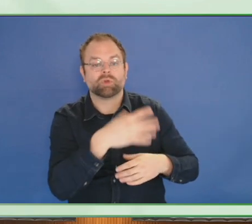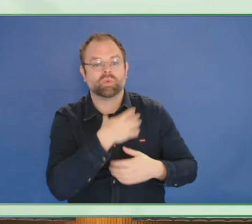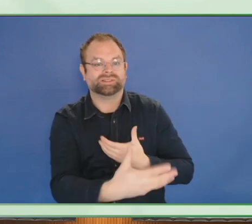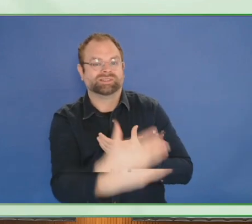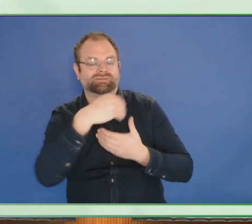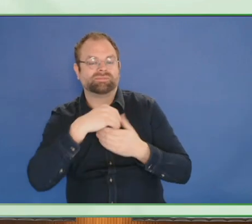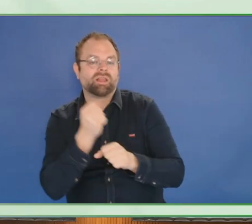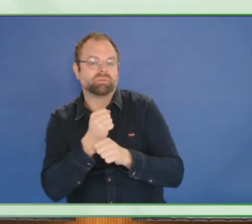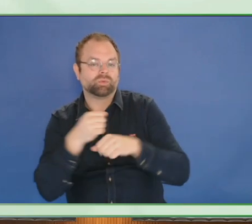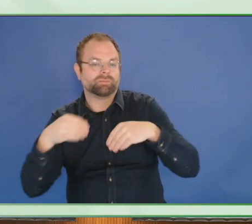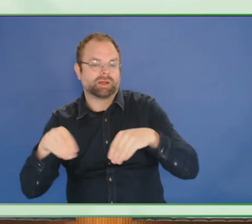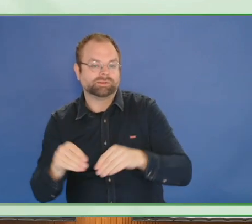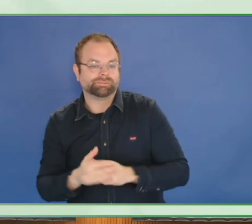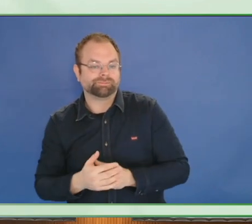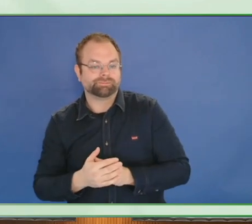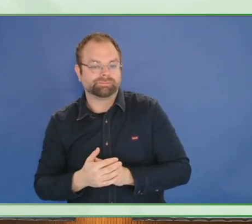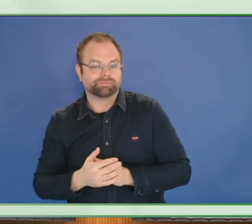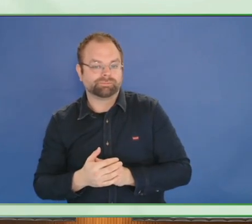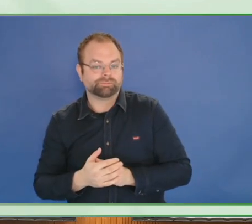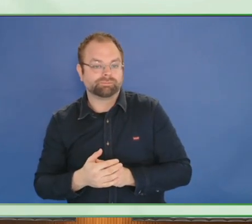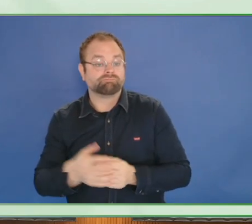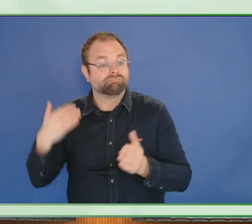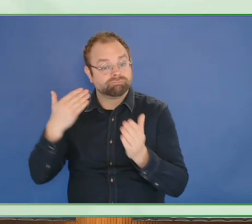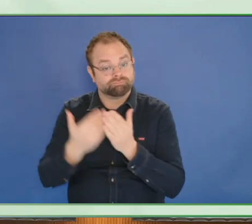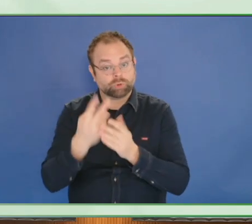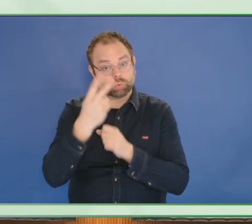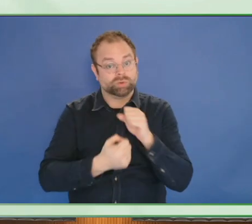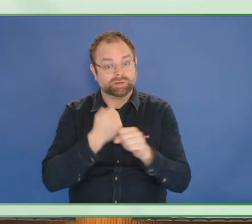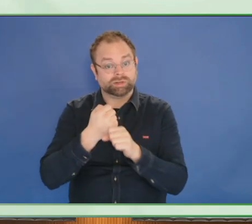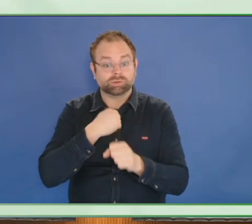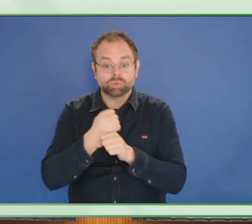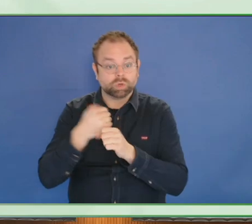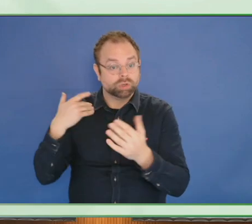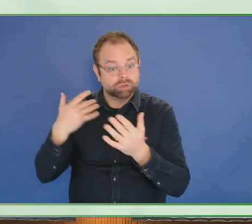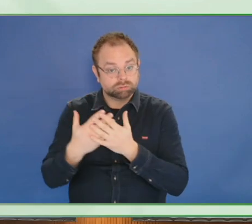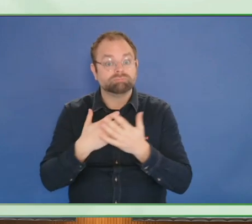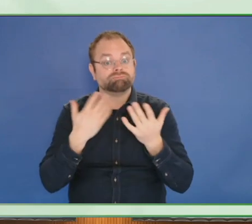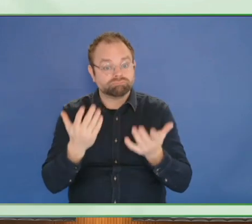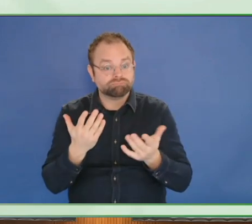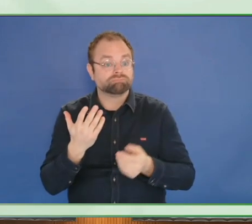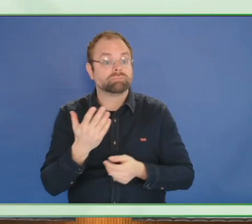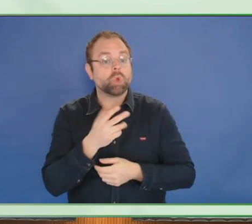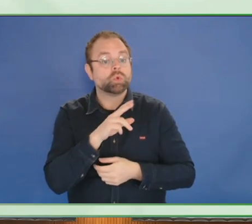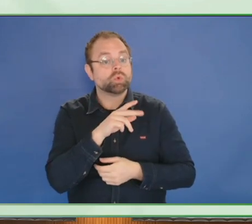job, and 40 persons started their small business.